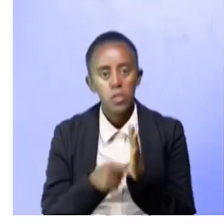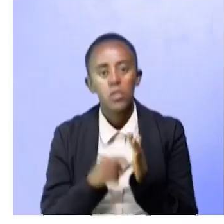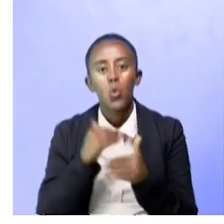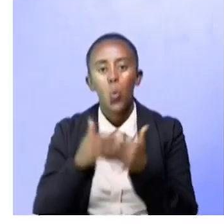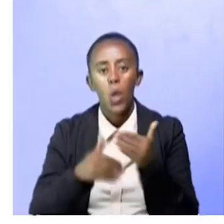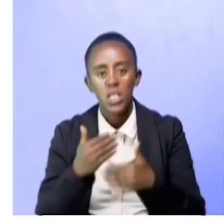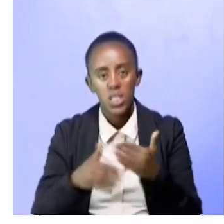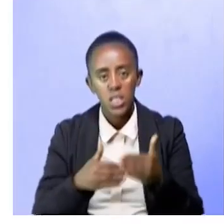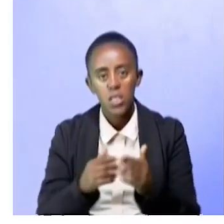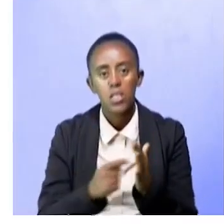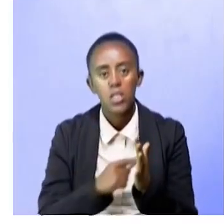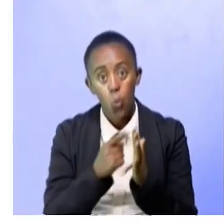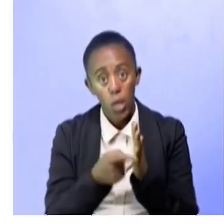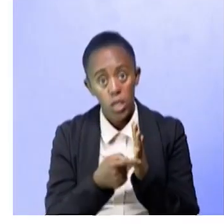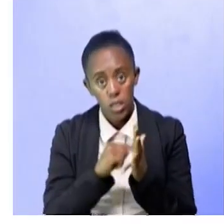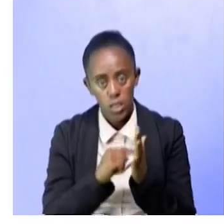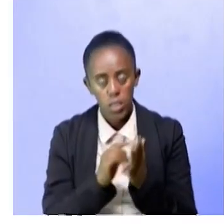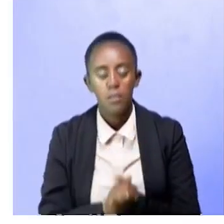Very interesting.